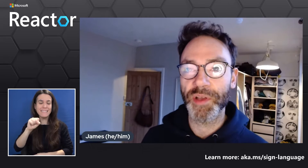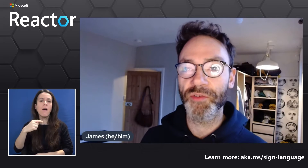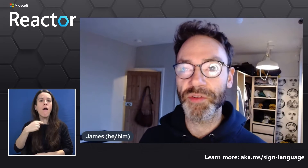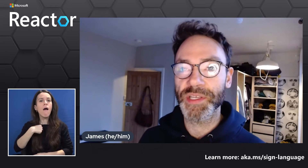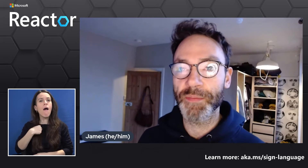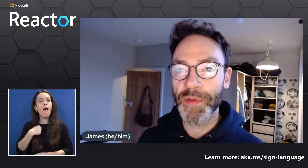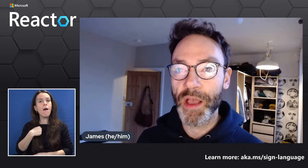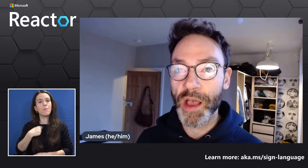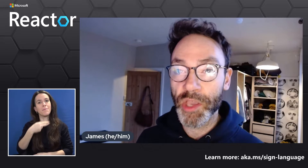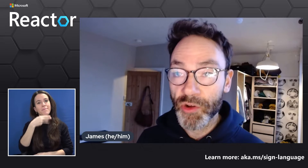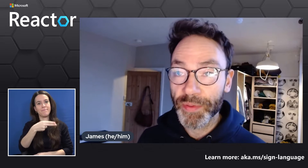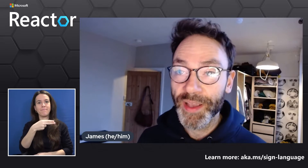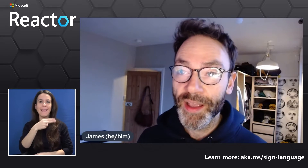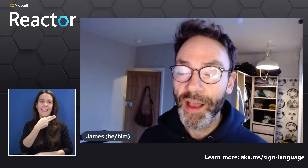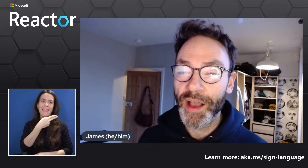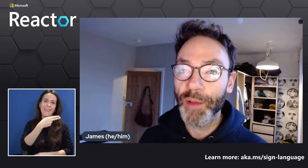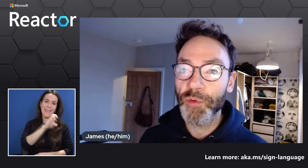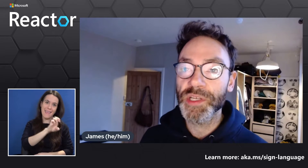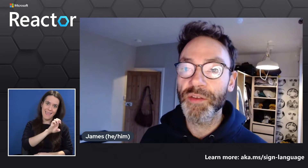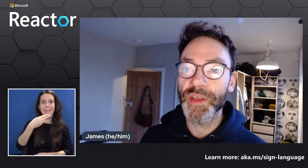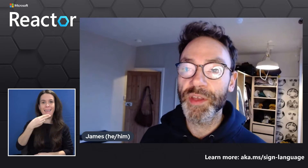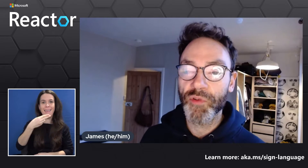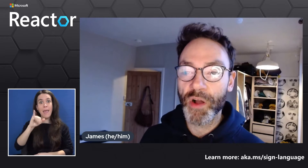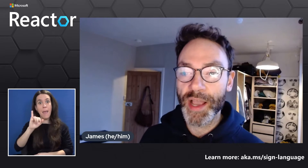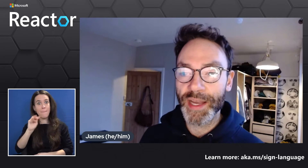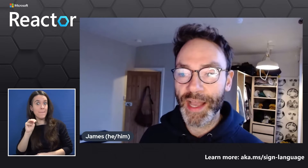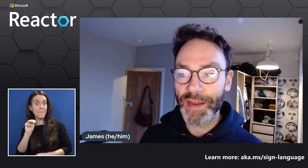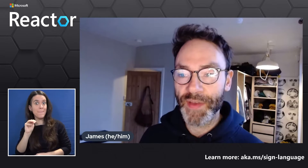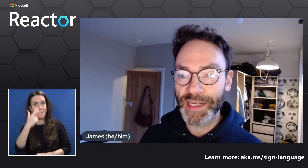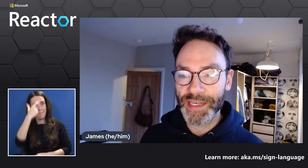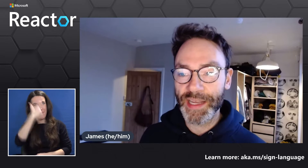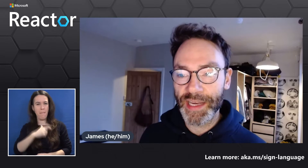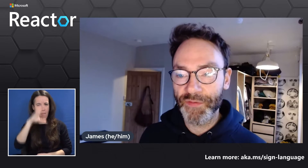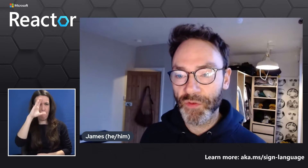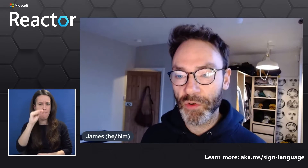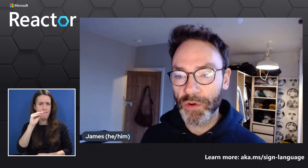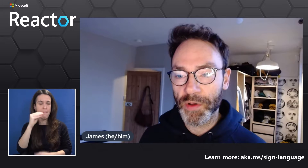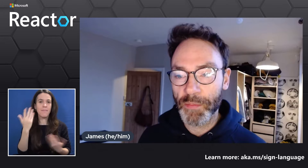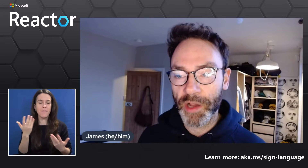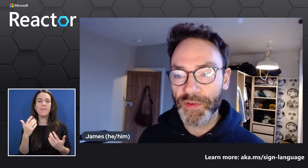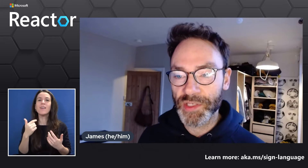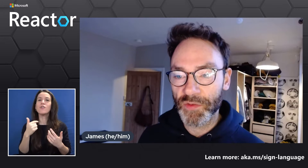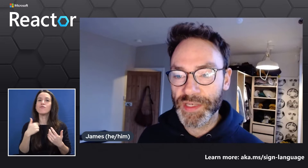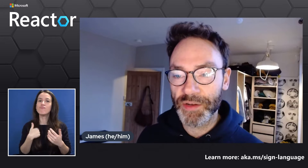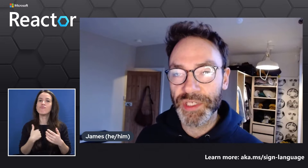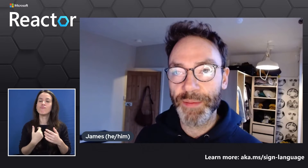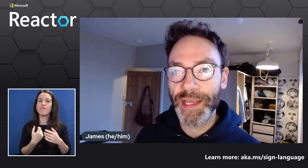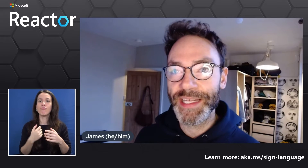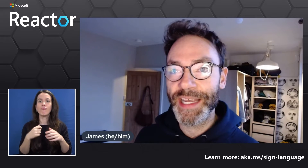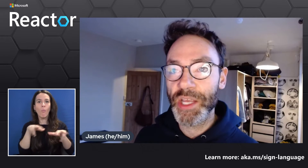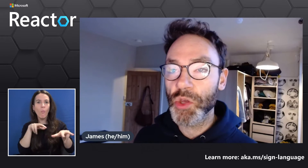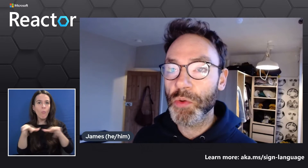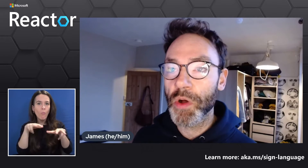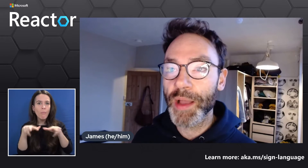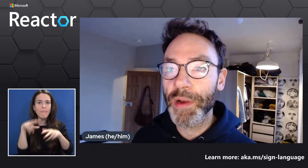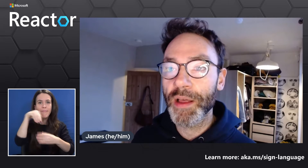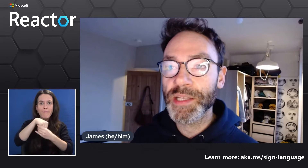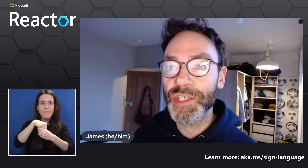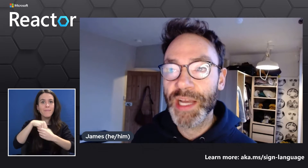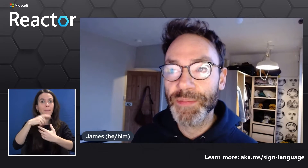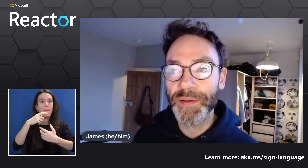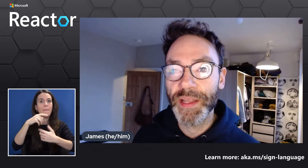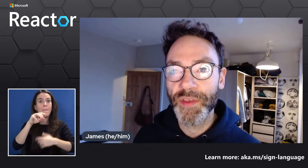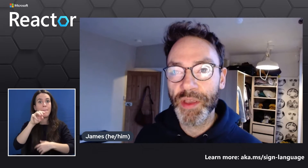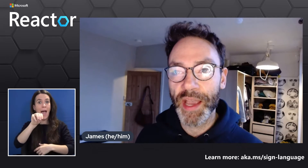program across Europe. I'm also the Pride and Events lead for Microsoft's